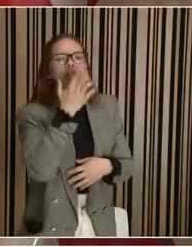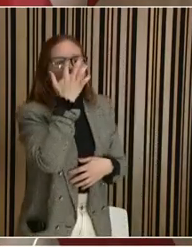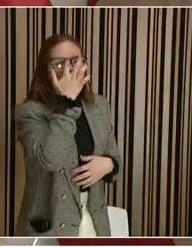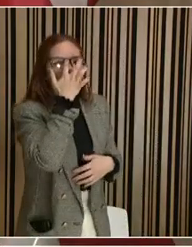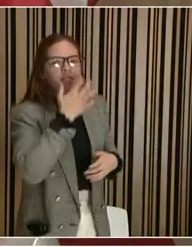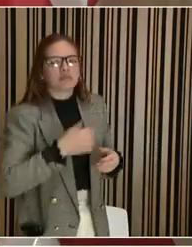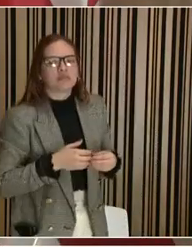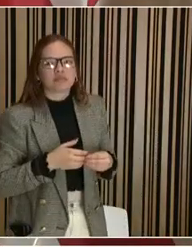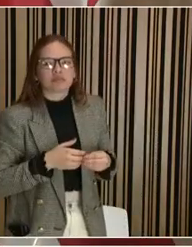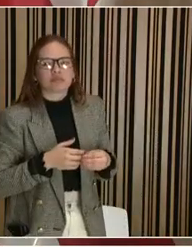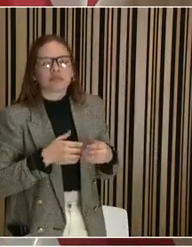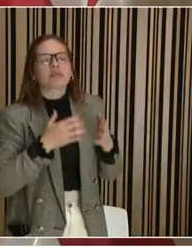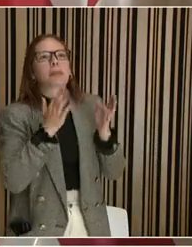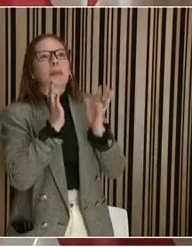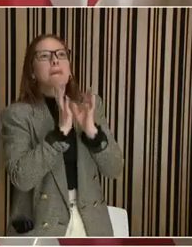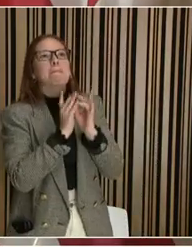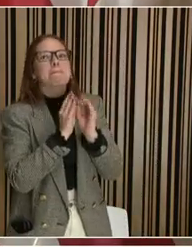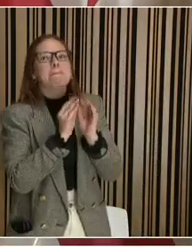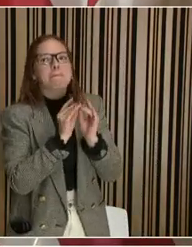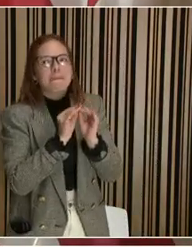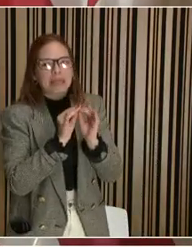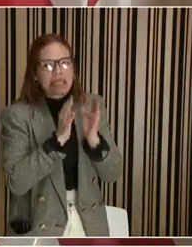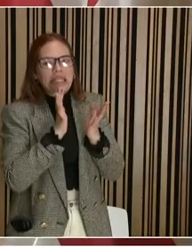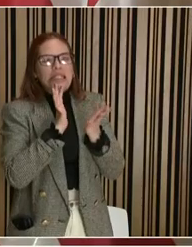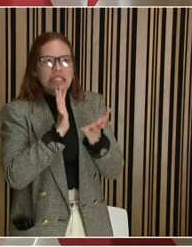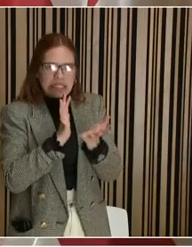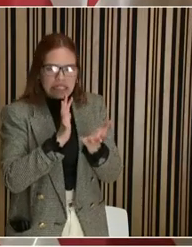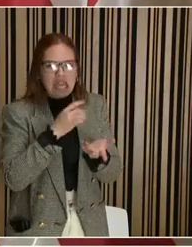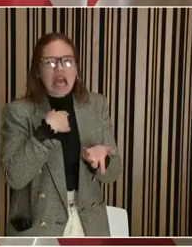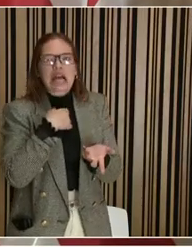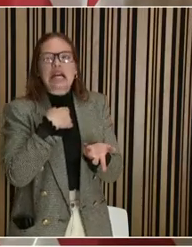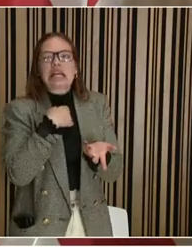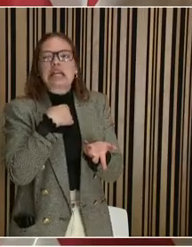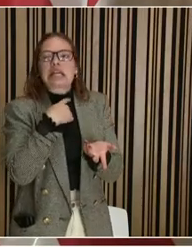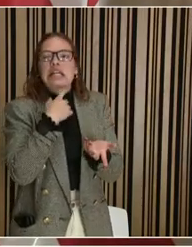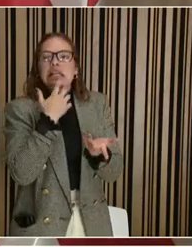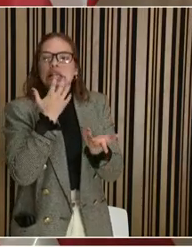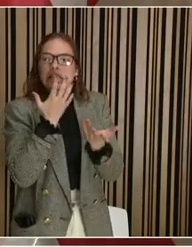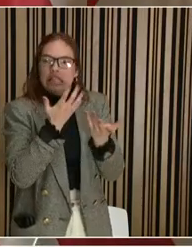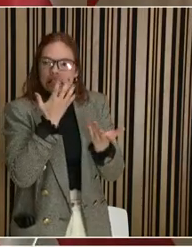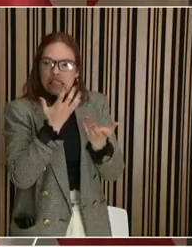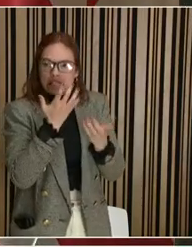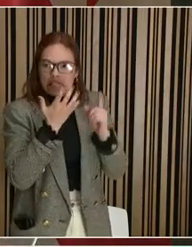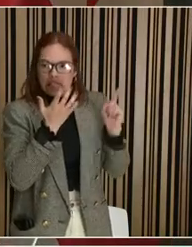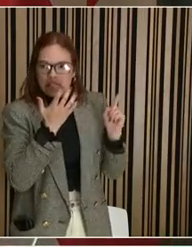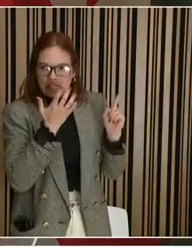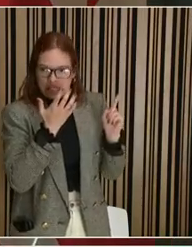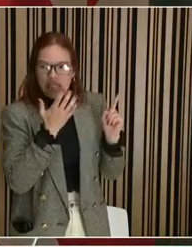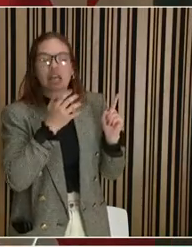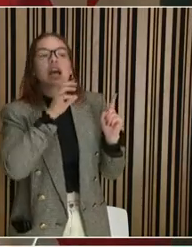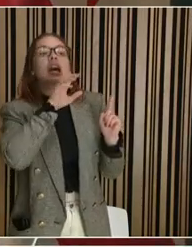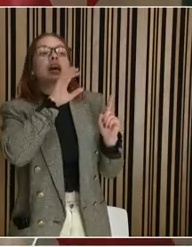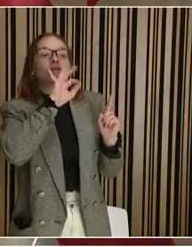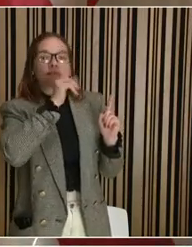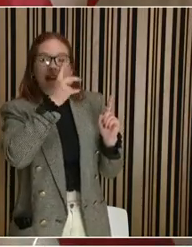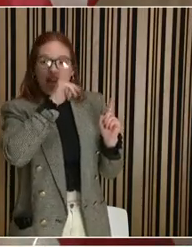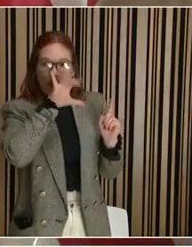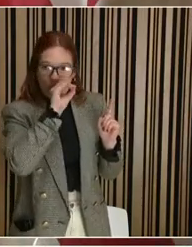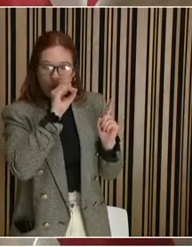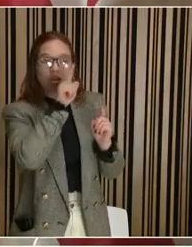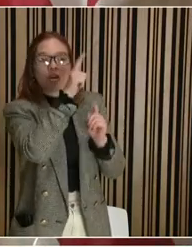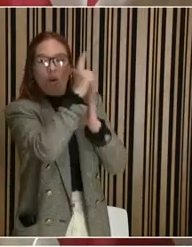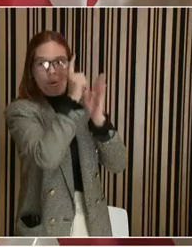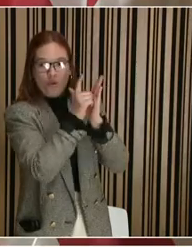I believe we were waiting for Mr. Falcecchio to get an attorney, as we advised him